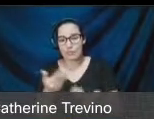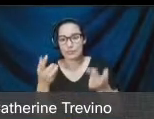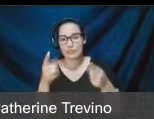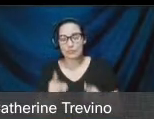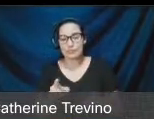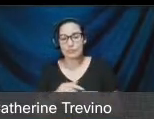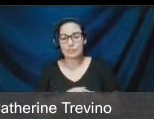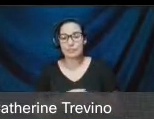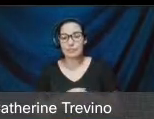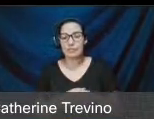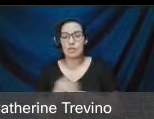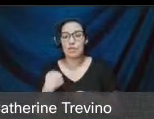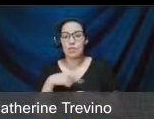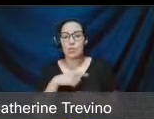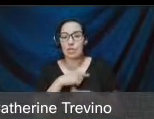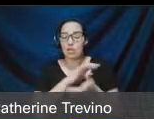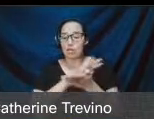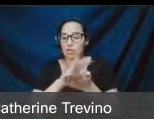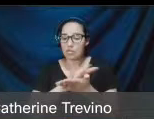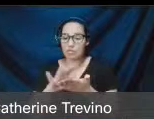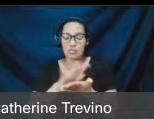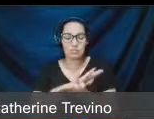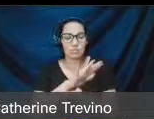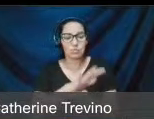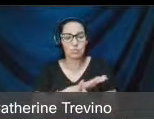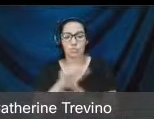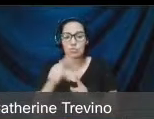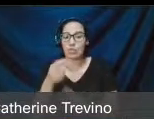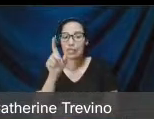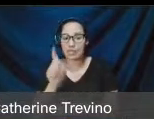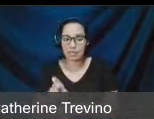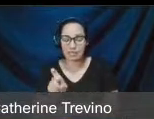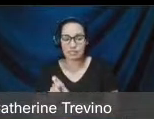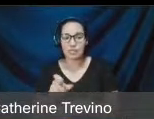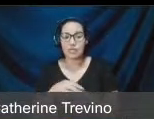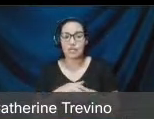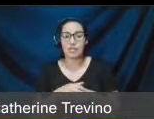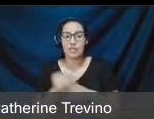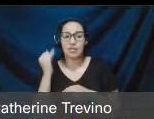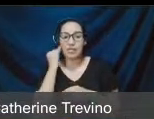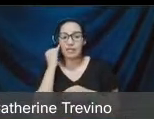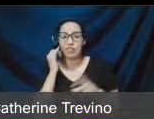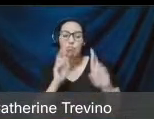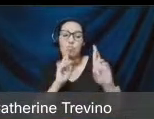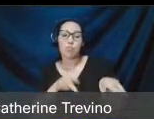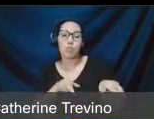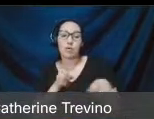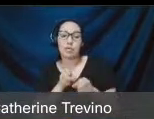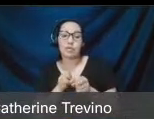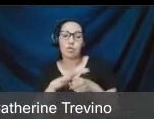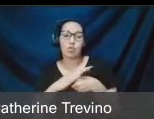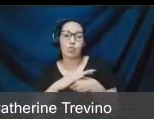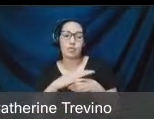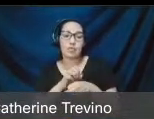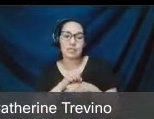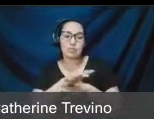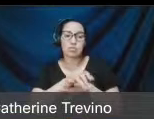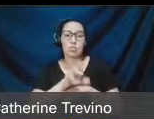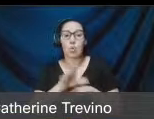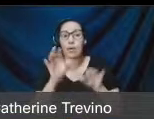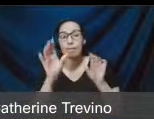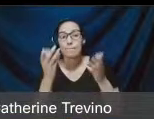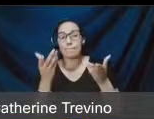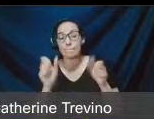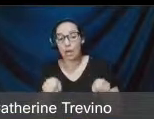are disinfecting sites when necessary. If there's been a reported COVID-19 exposure or potential exposure, the